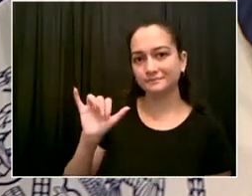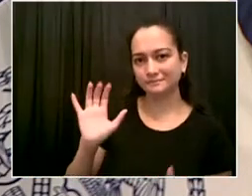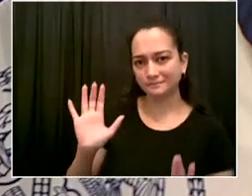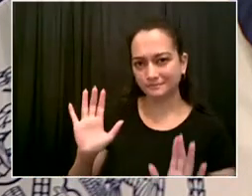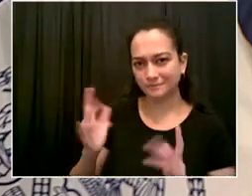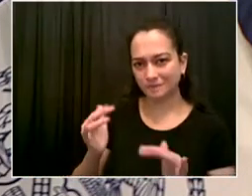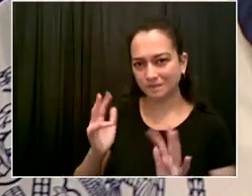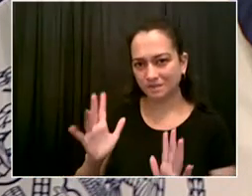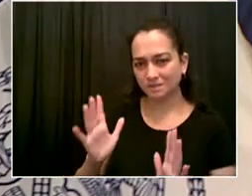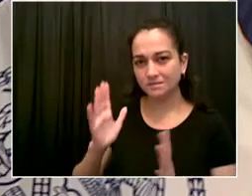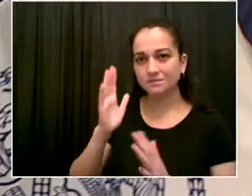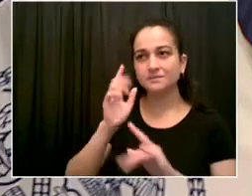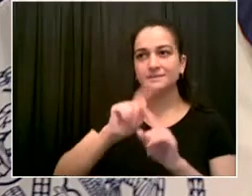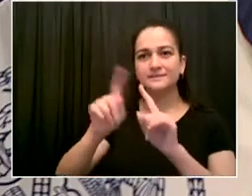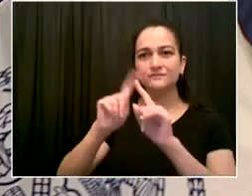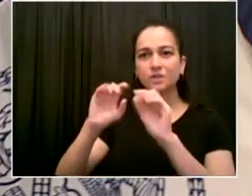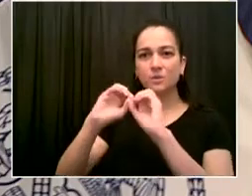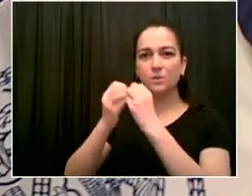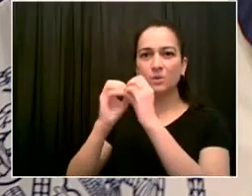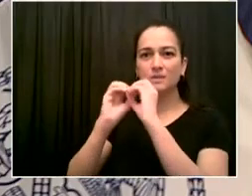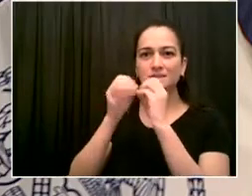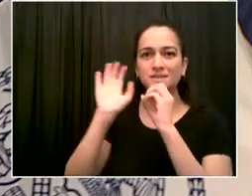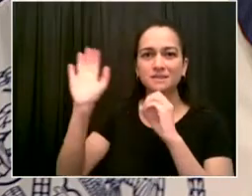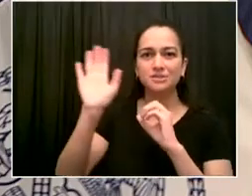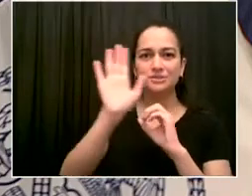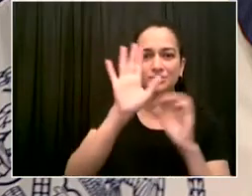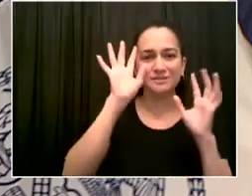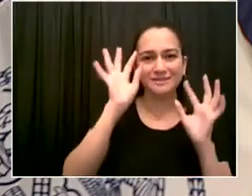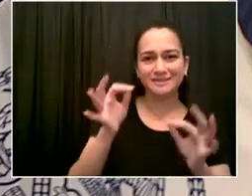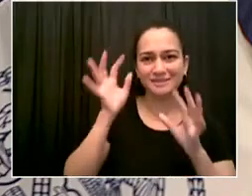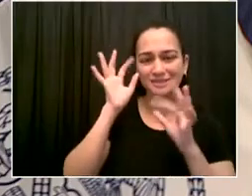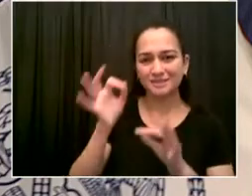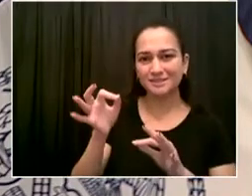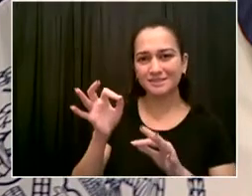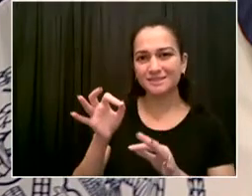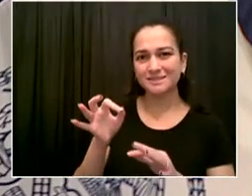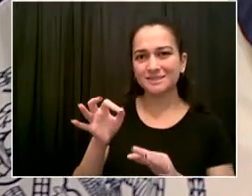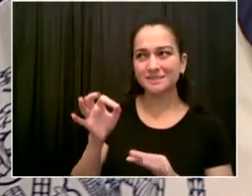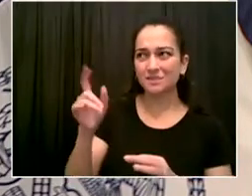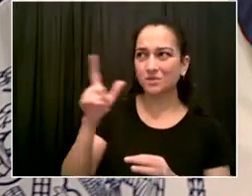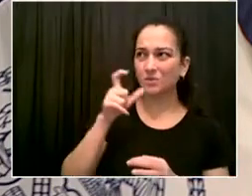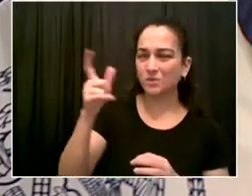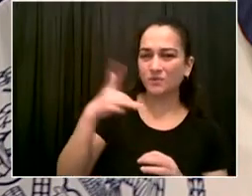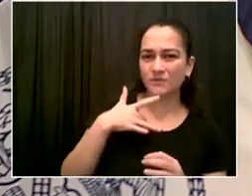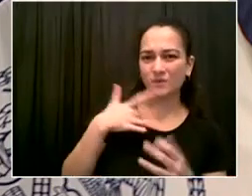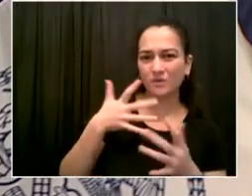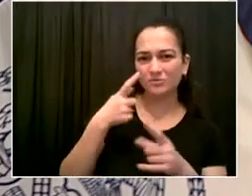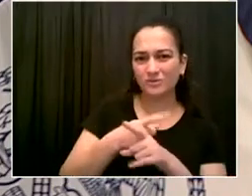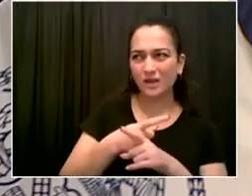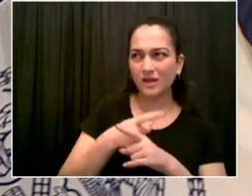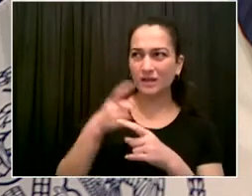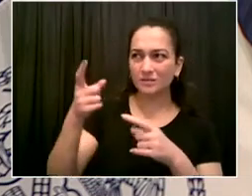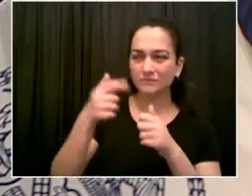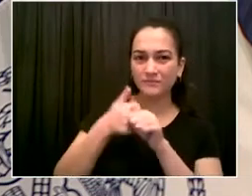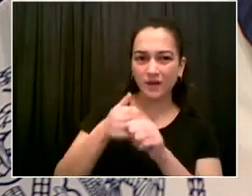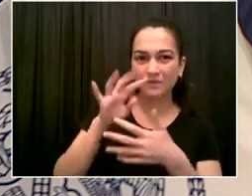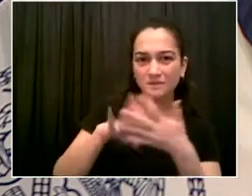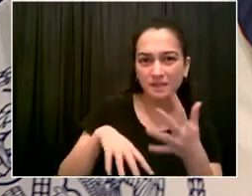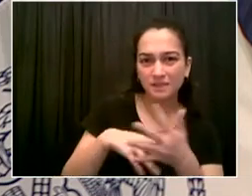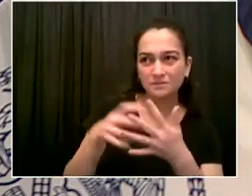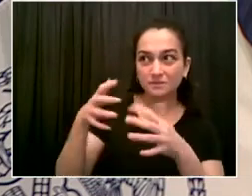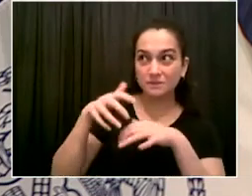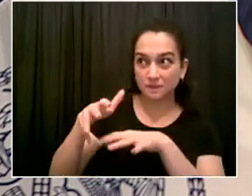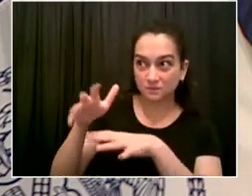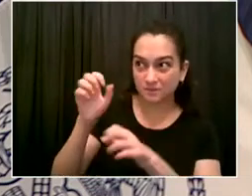modified version. Some are postponing to 2022. There's not one way of doing things. When it comes to the concerts, they're outdoors. They're